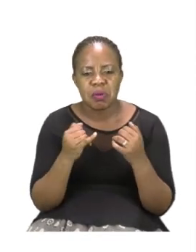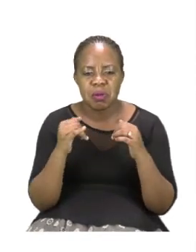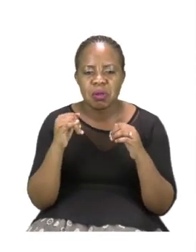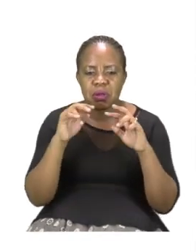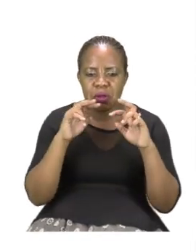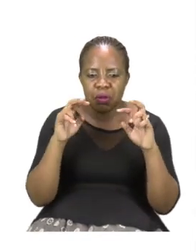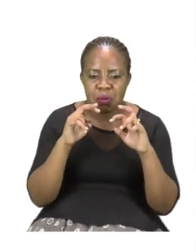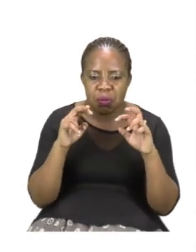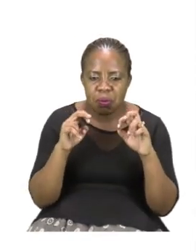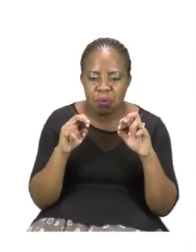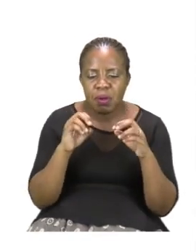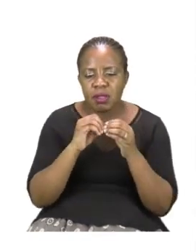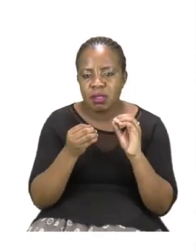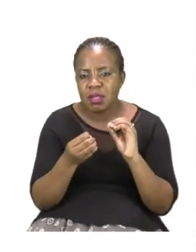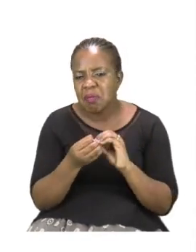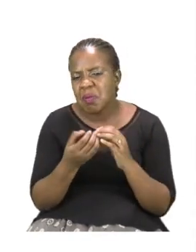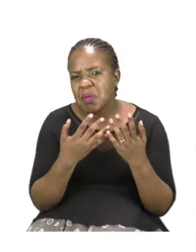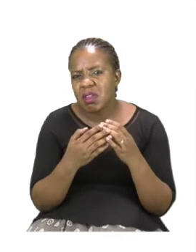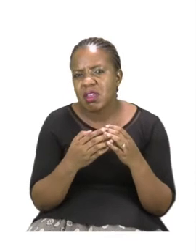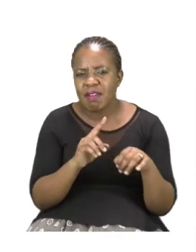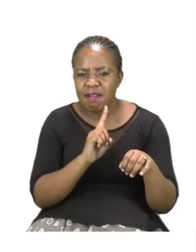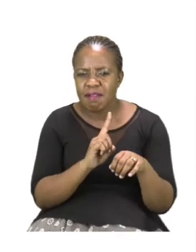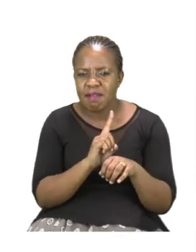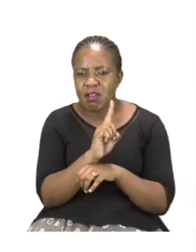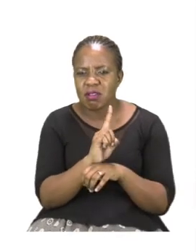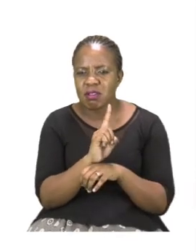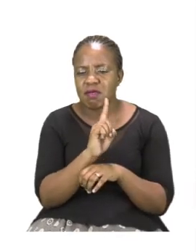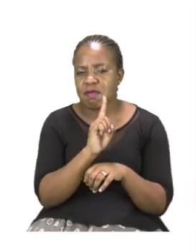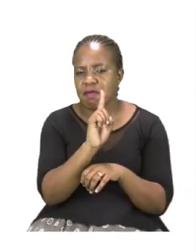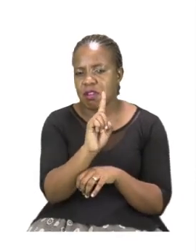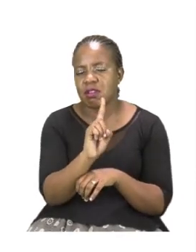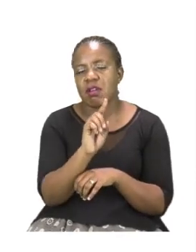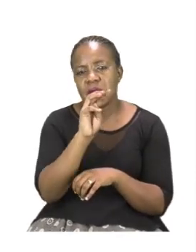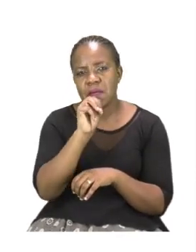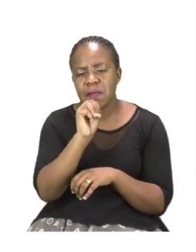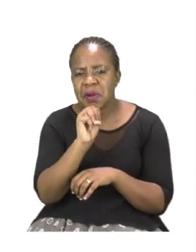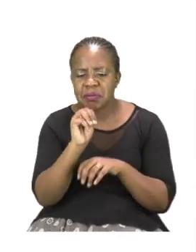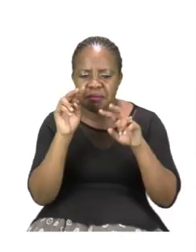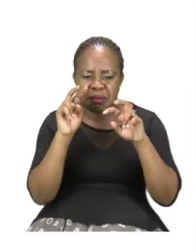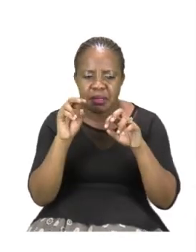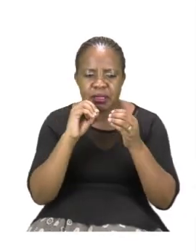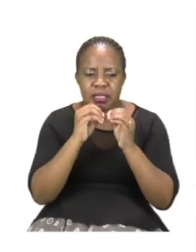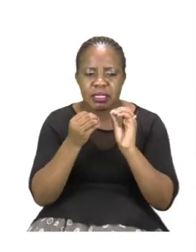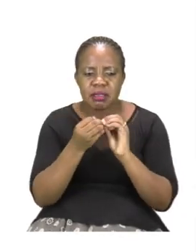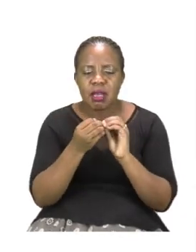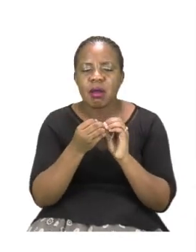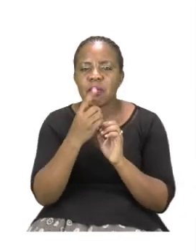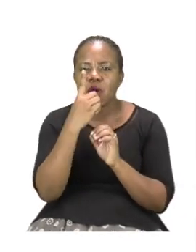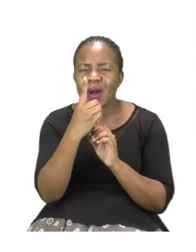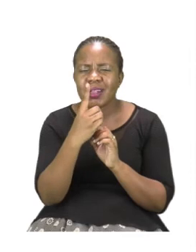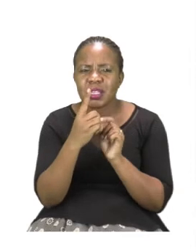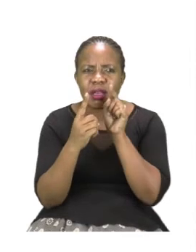the 1st of March, we look for the number 1, and then we move our finger up to